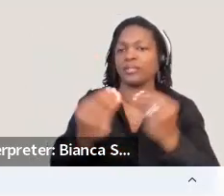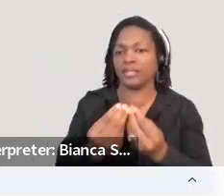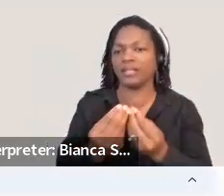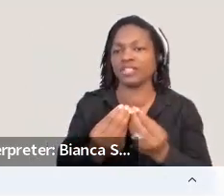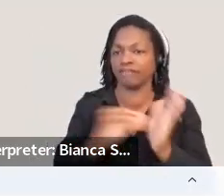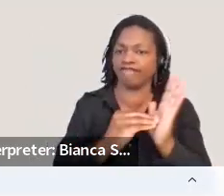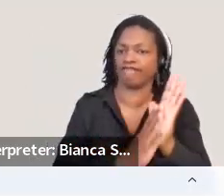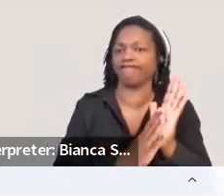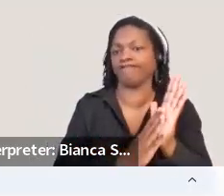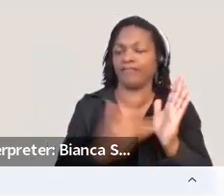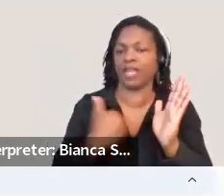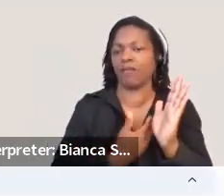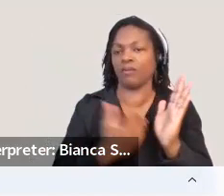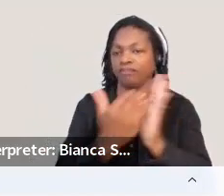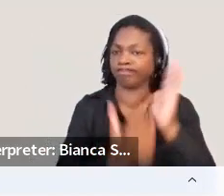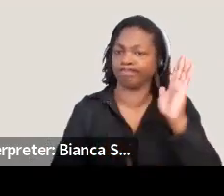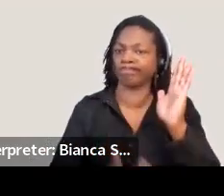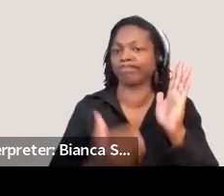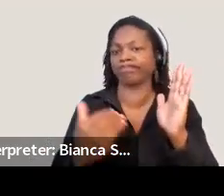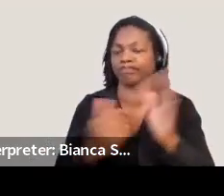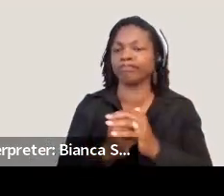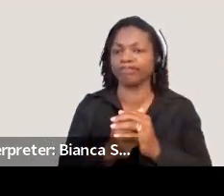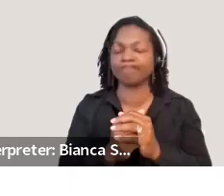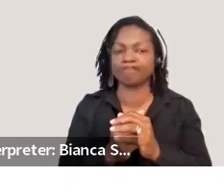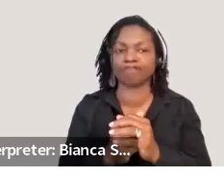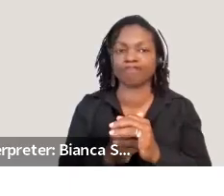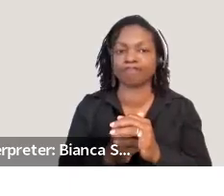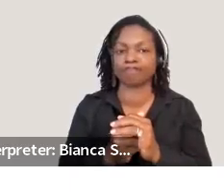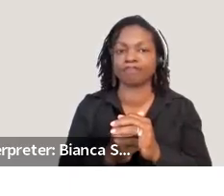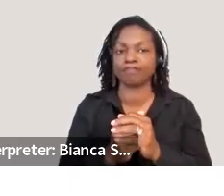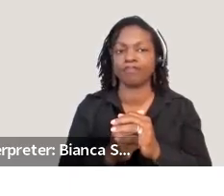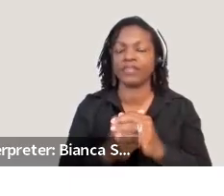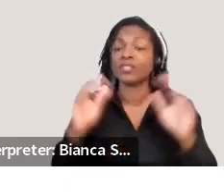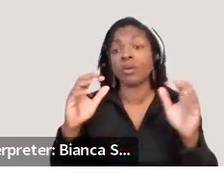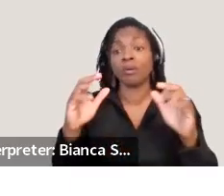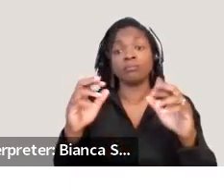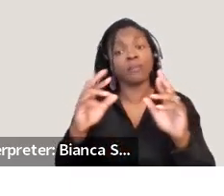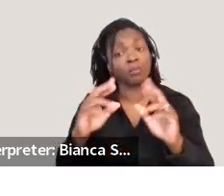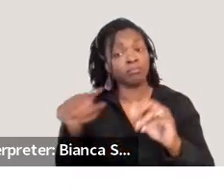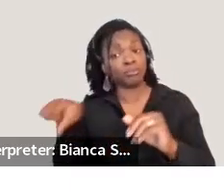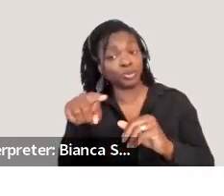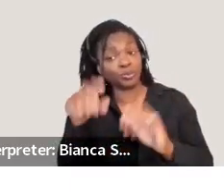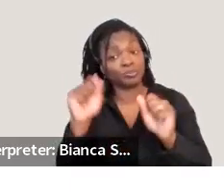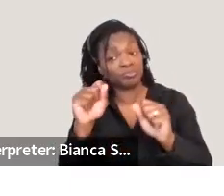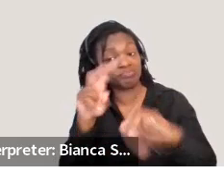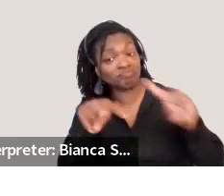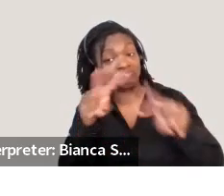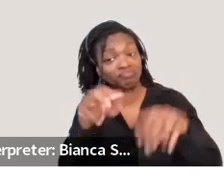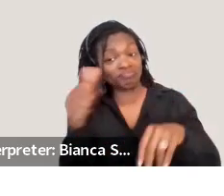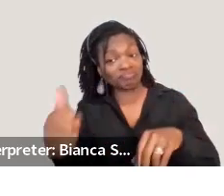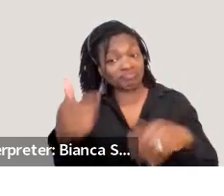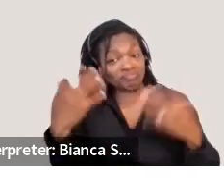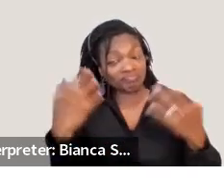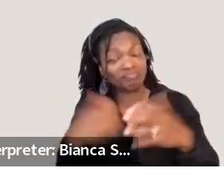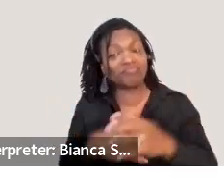So like I said, I hope you can explore the site a little bit on your own, and we love